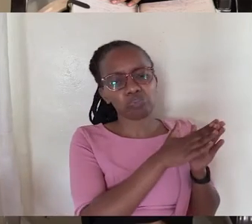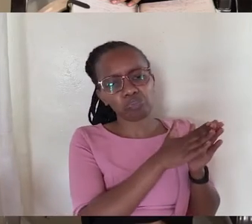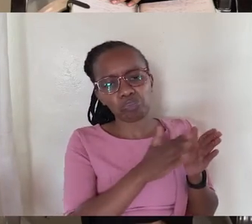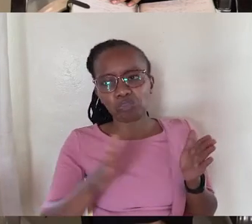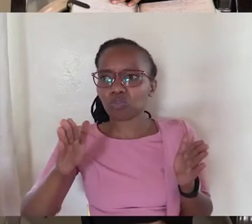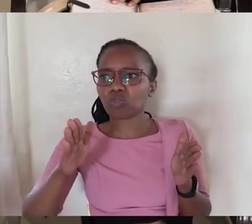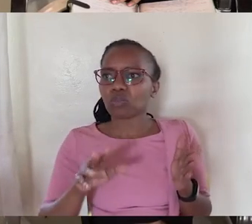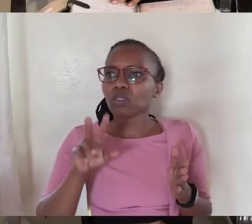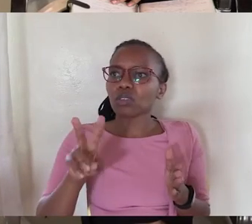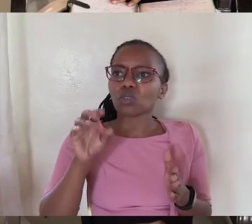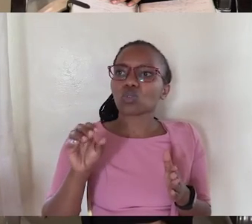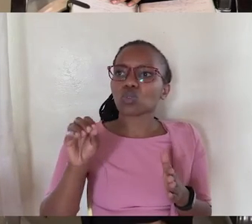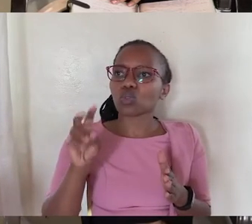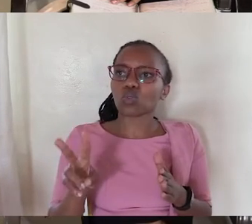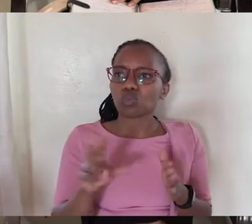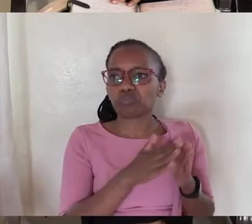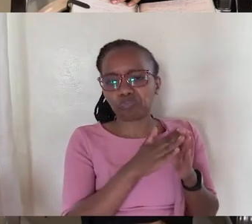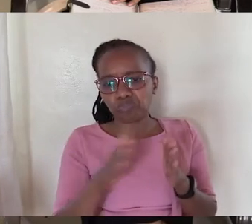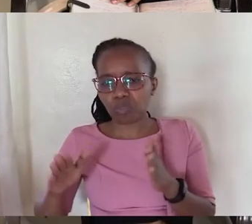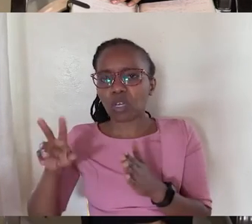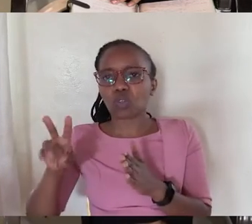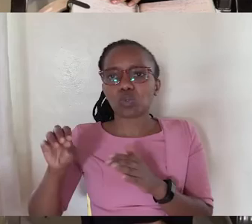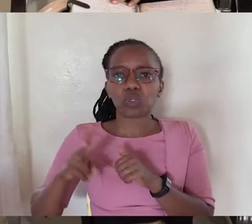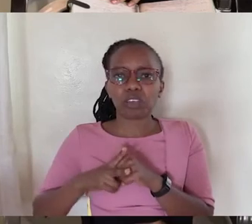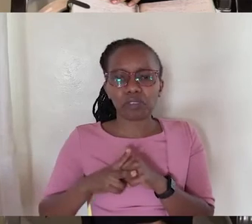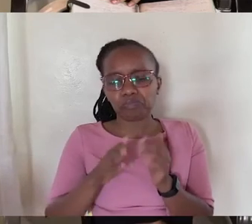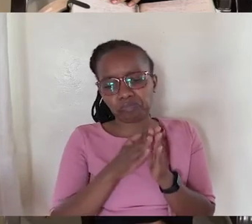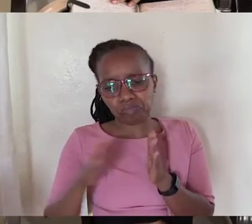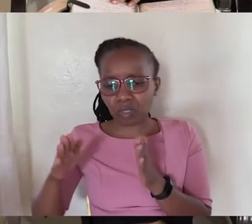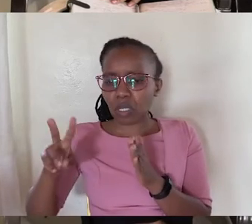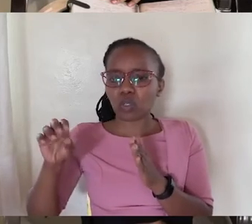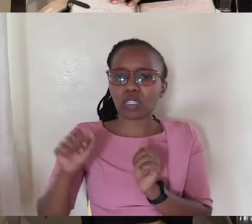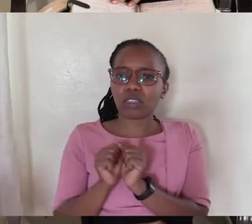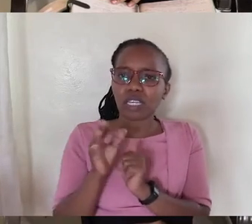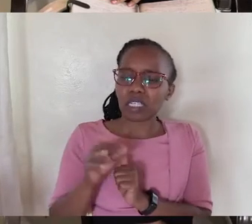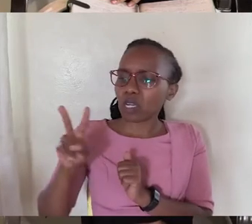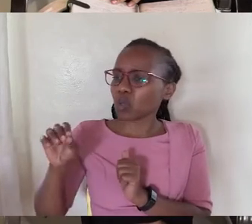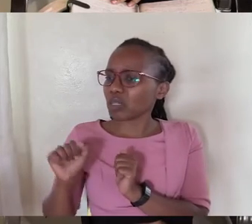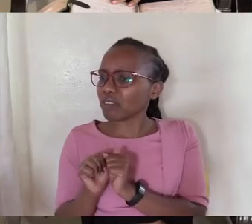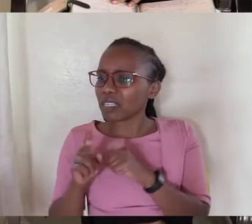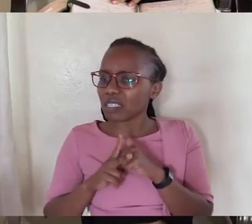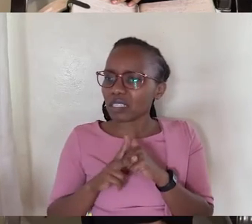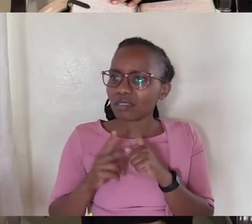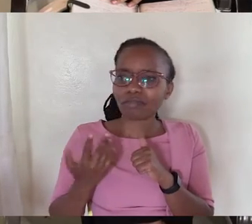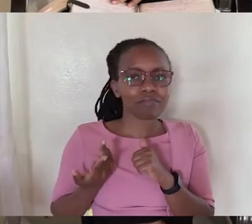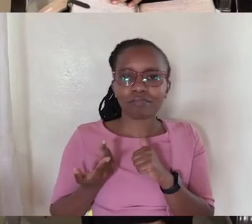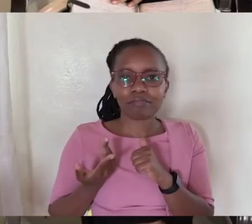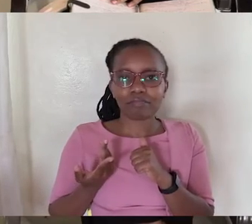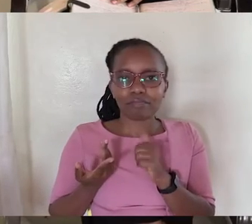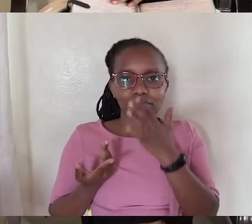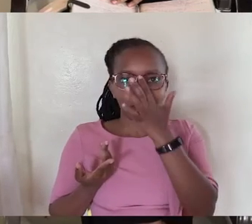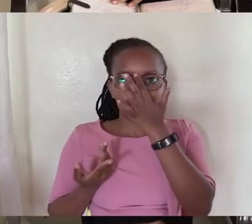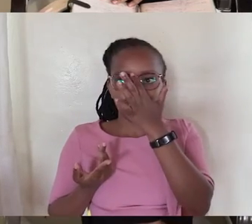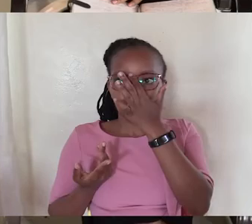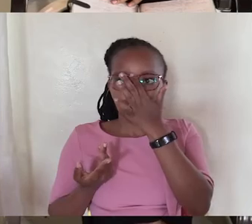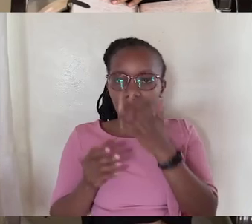1992 to 2002. 2007, 2013, 2017, nobody has been taken